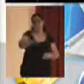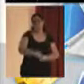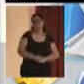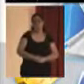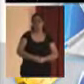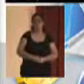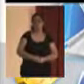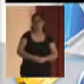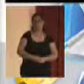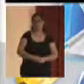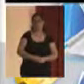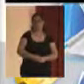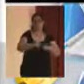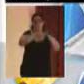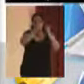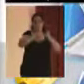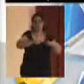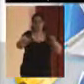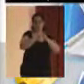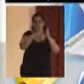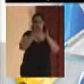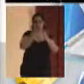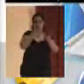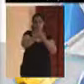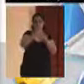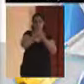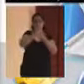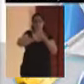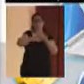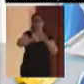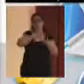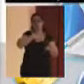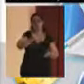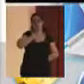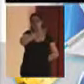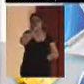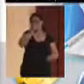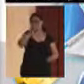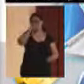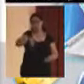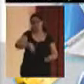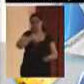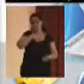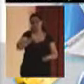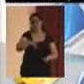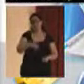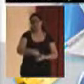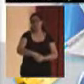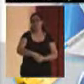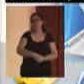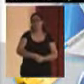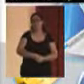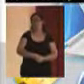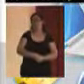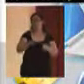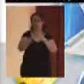Textbooks, which are in TLO format, which is the format of the Braille books,